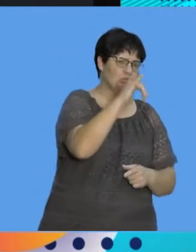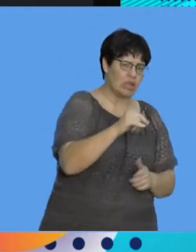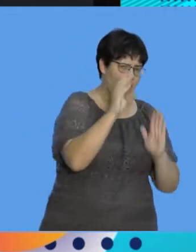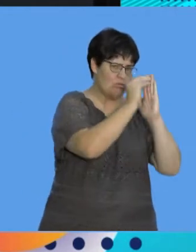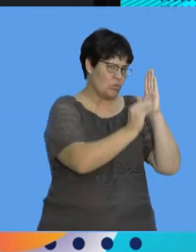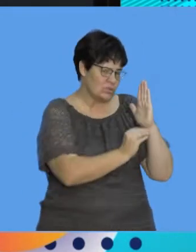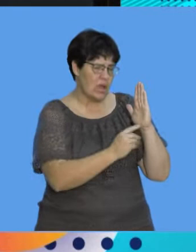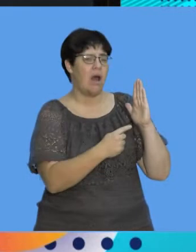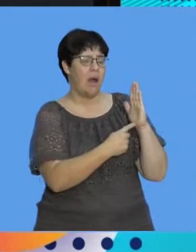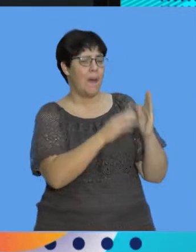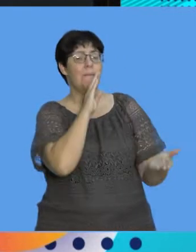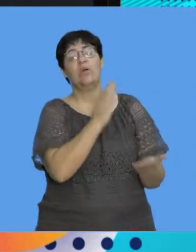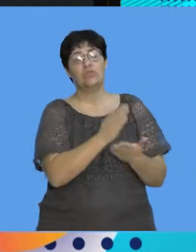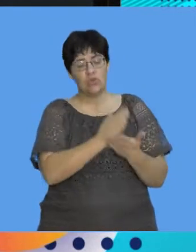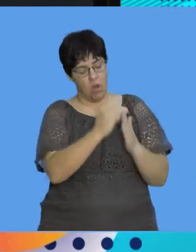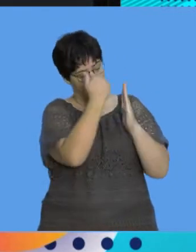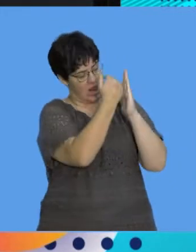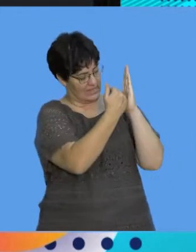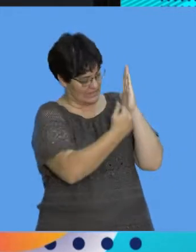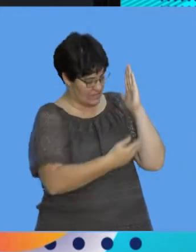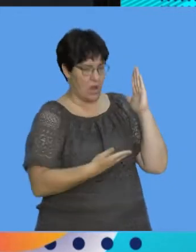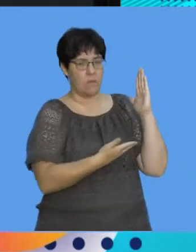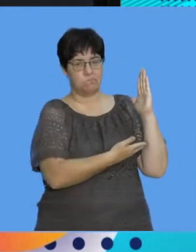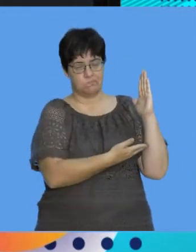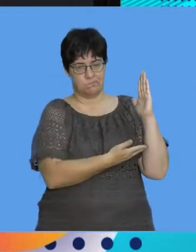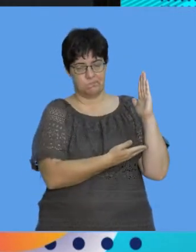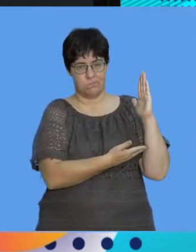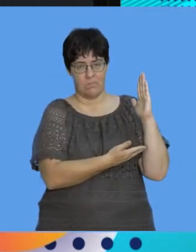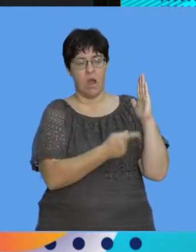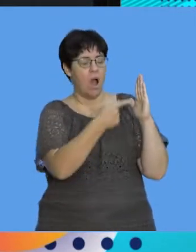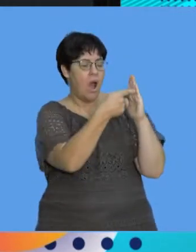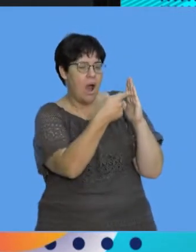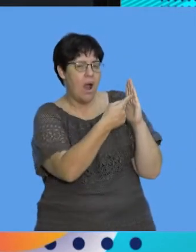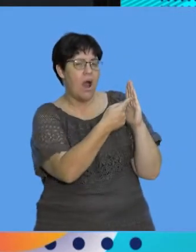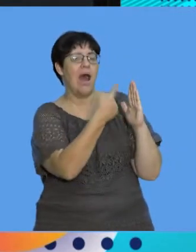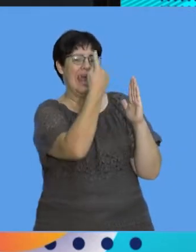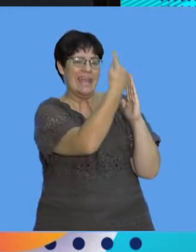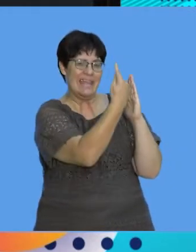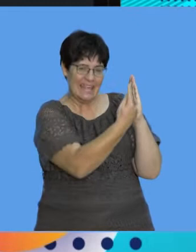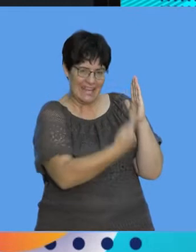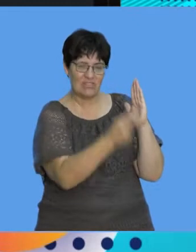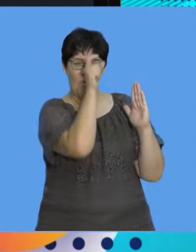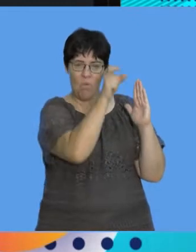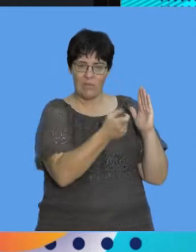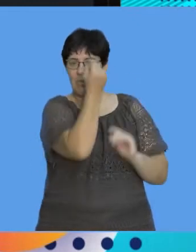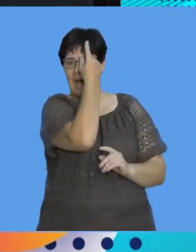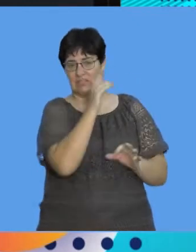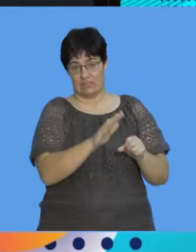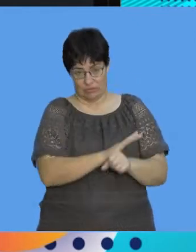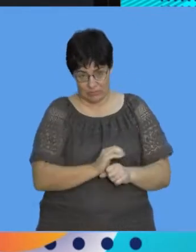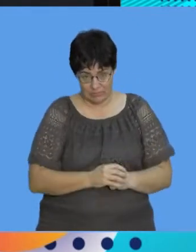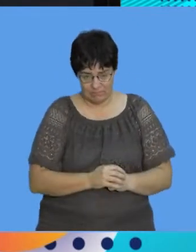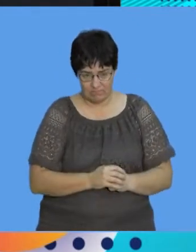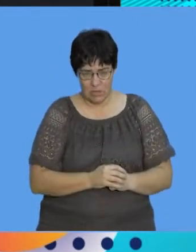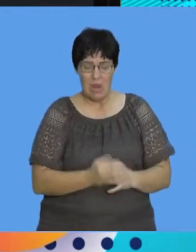just make sure that you go through the list, right, and that you then understand each of the terms that we are going to give. So I'm not